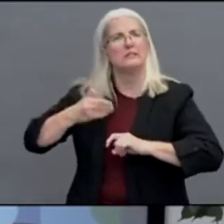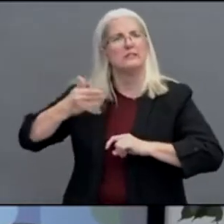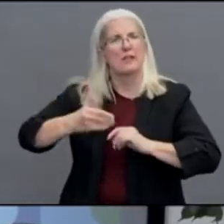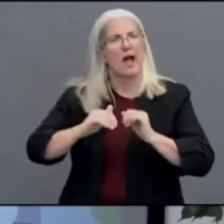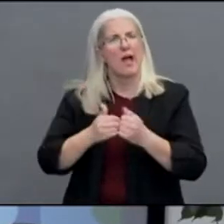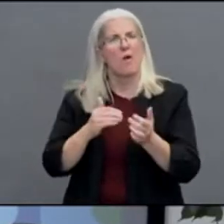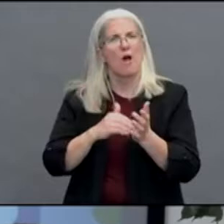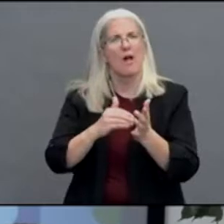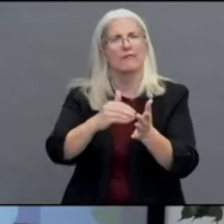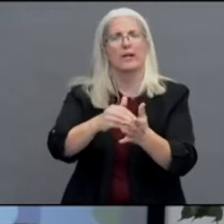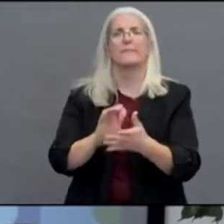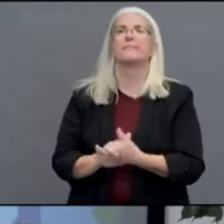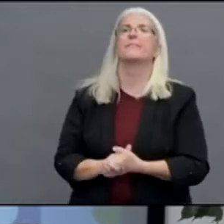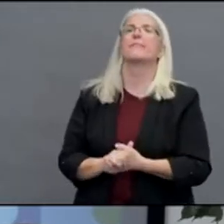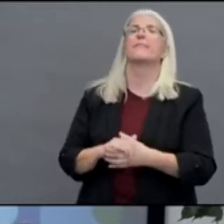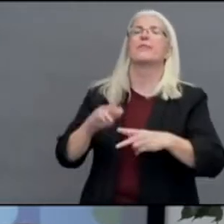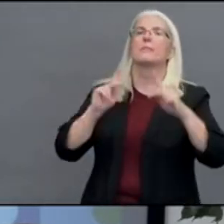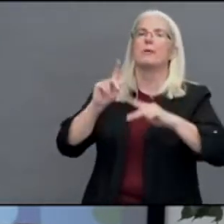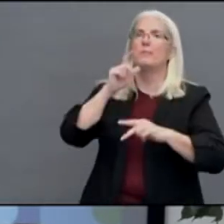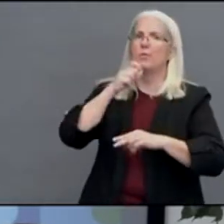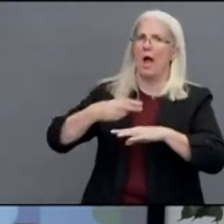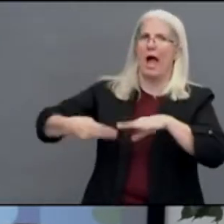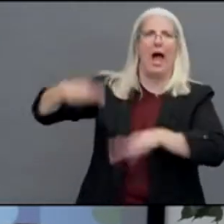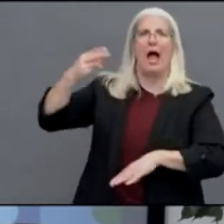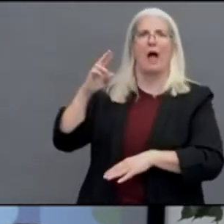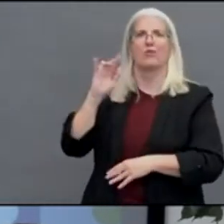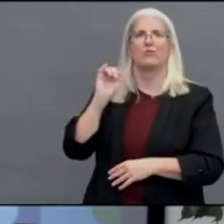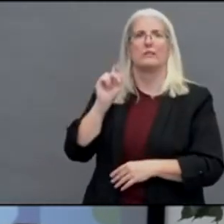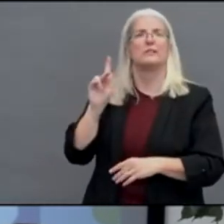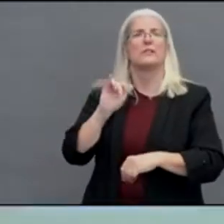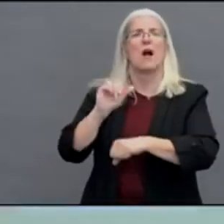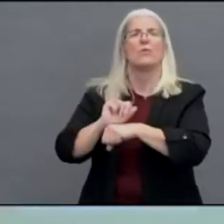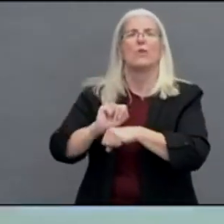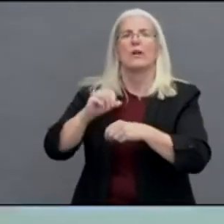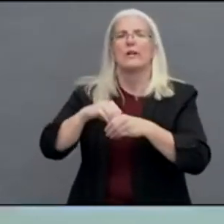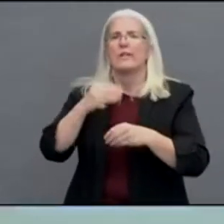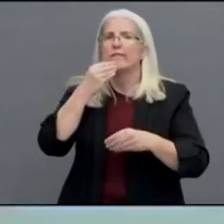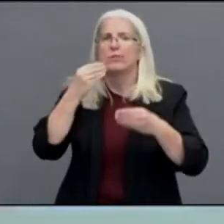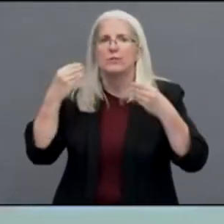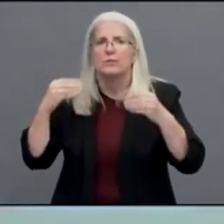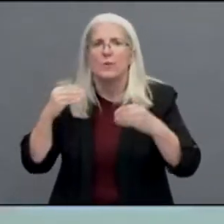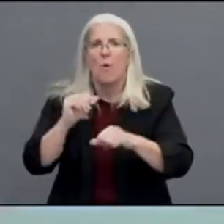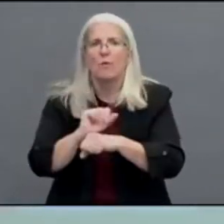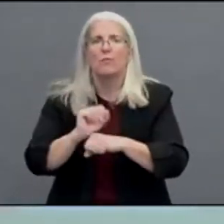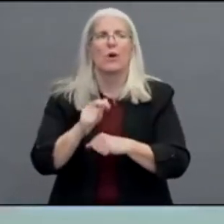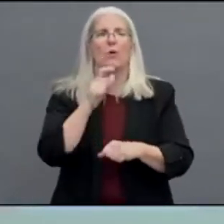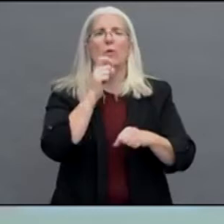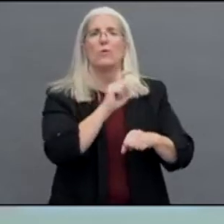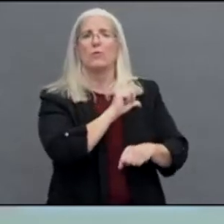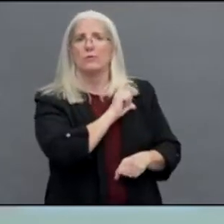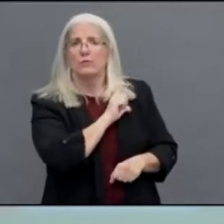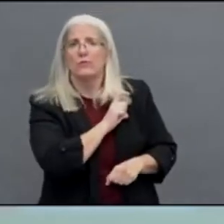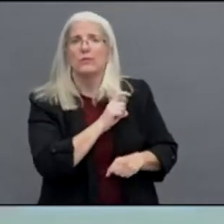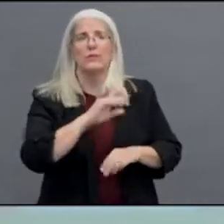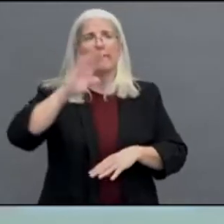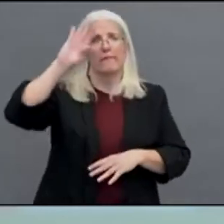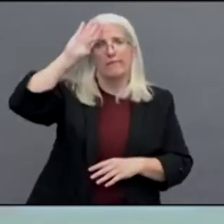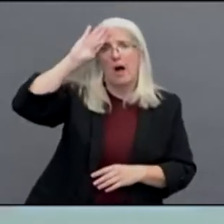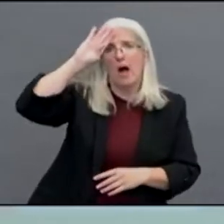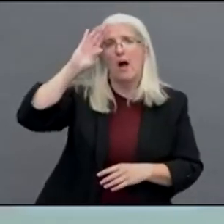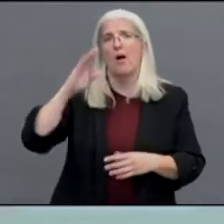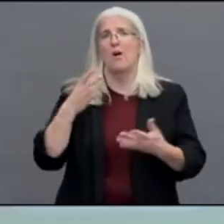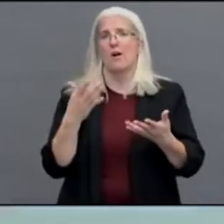high-risk positions such as grocery clerks, it could be our law enforcement, it could be fire. We do encourage them to be tested at